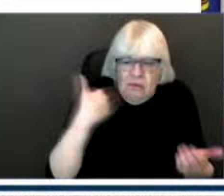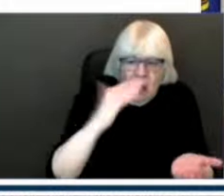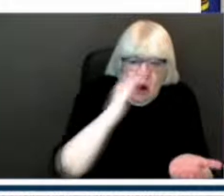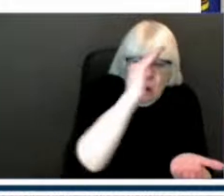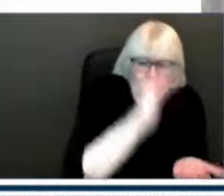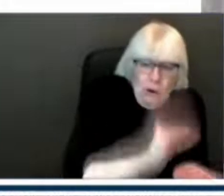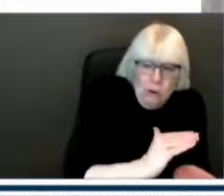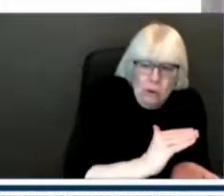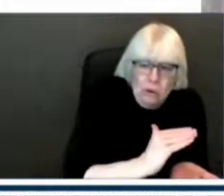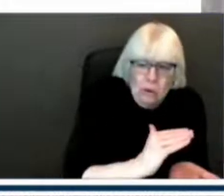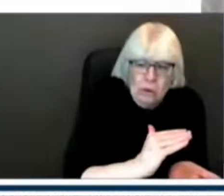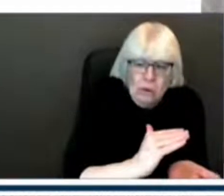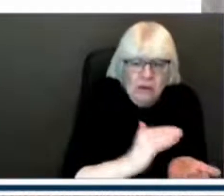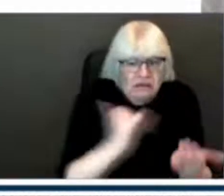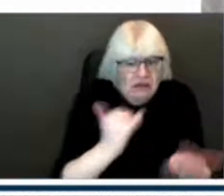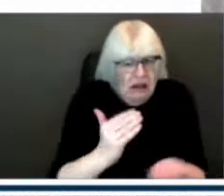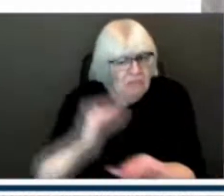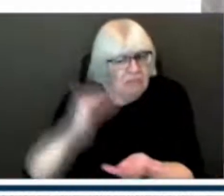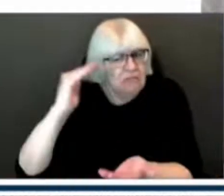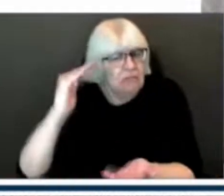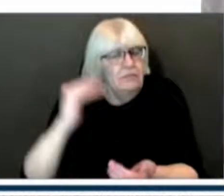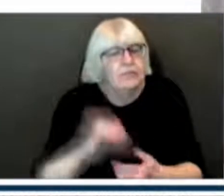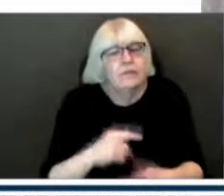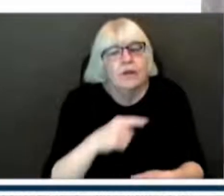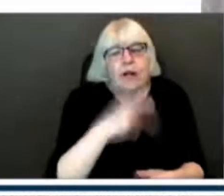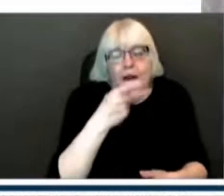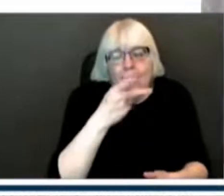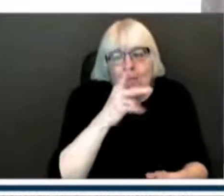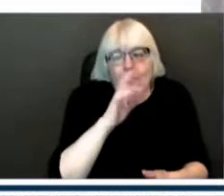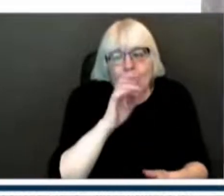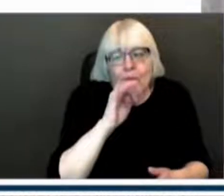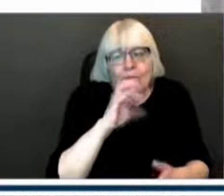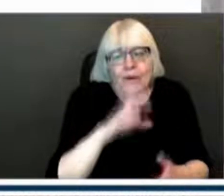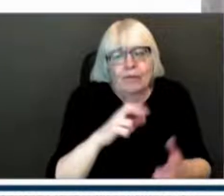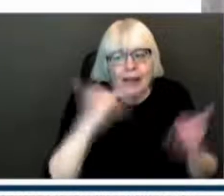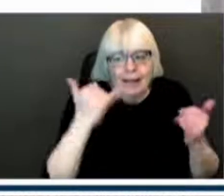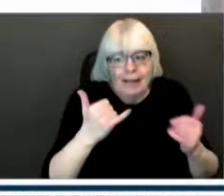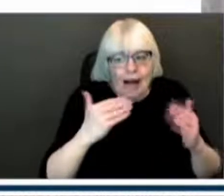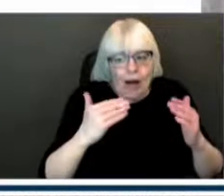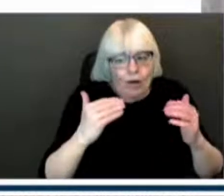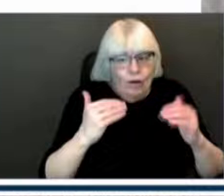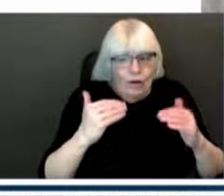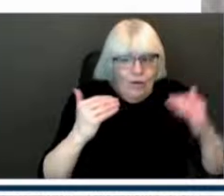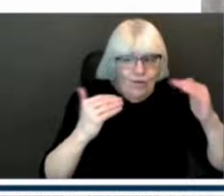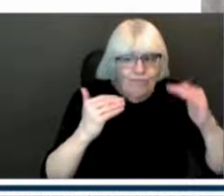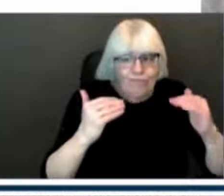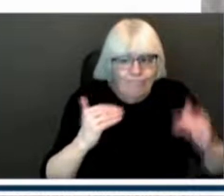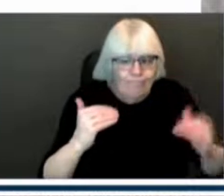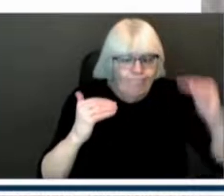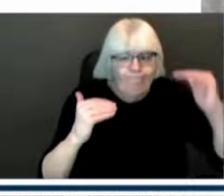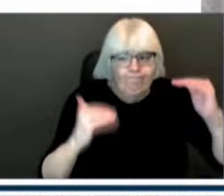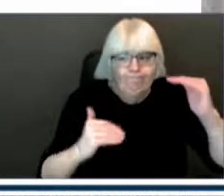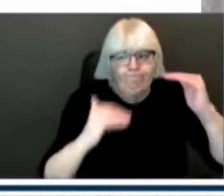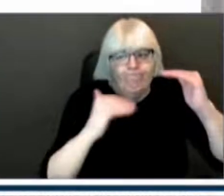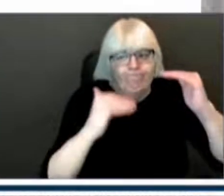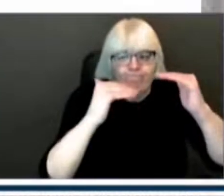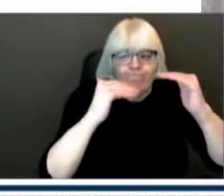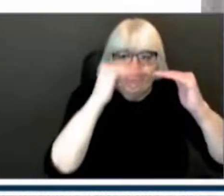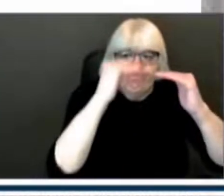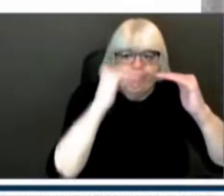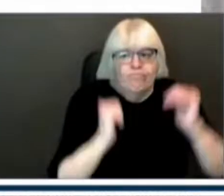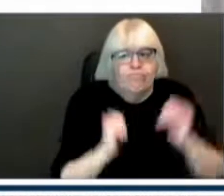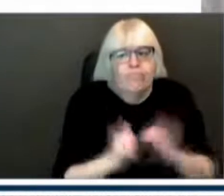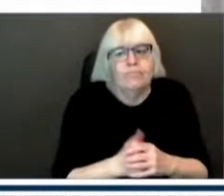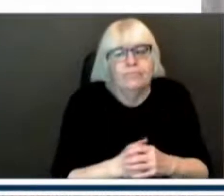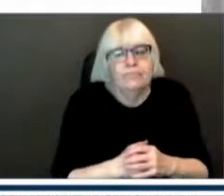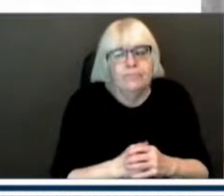to the top or close to the top, maybe out in front. So in terms of